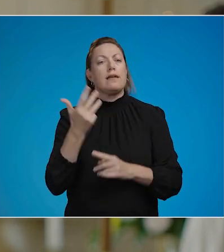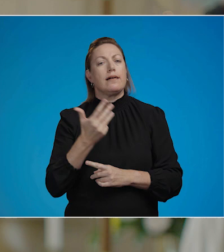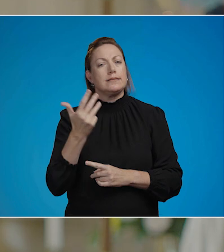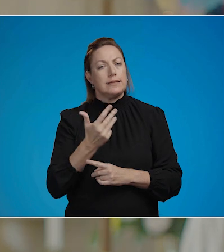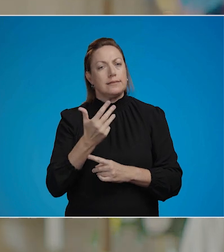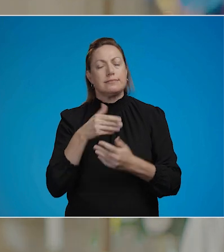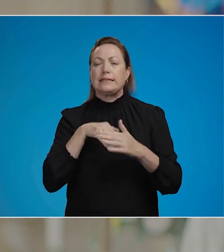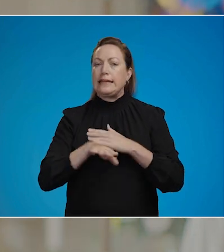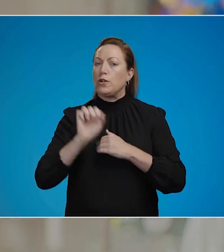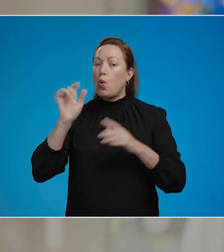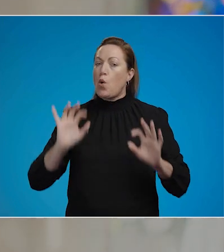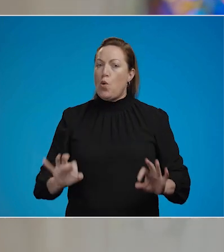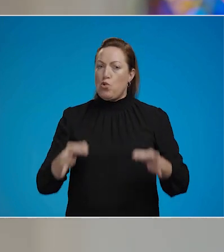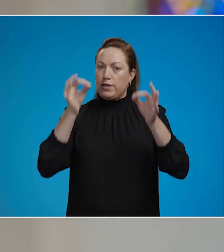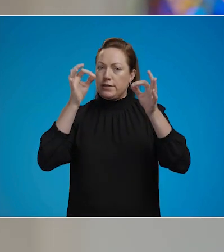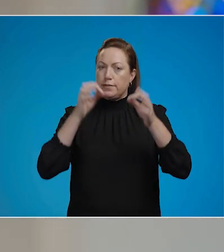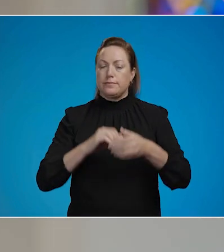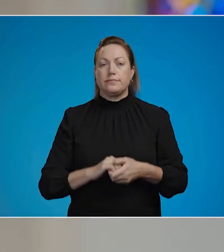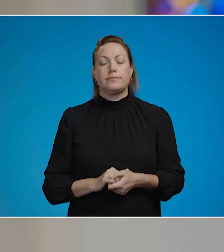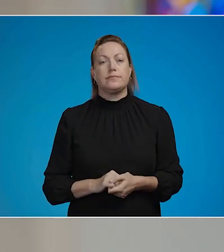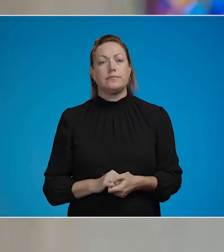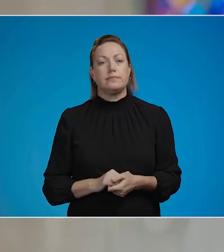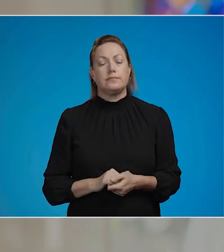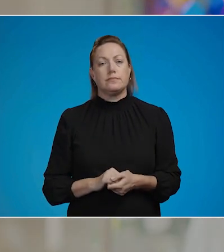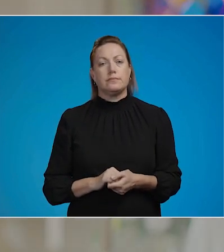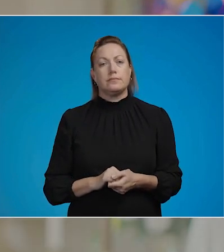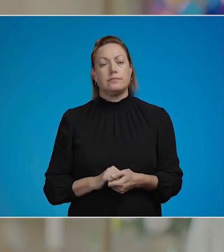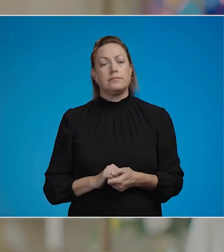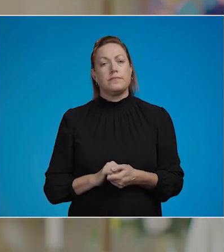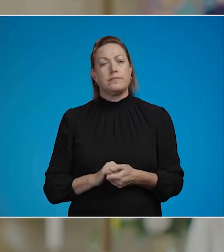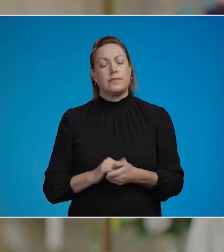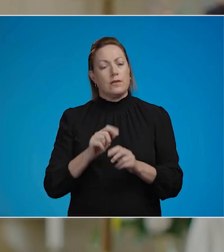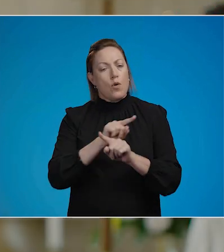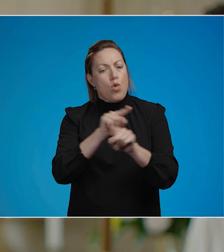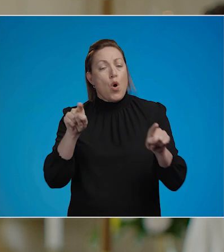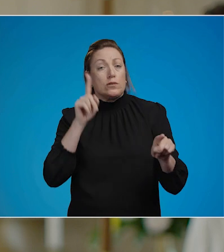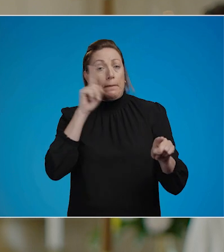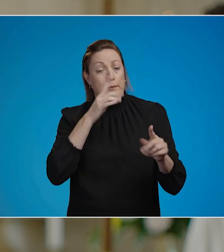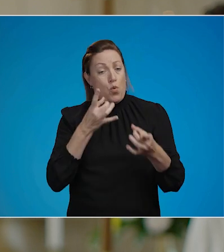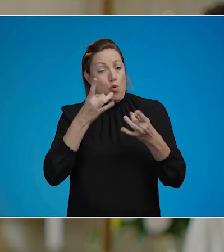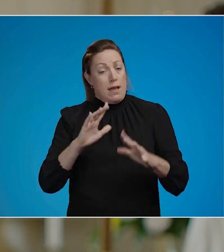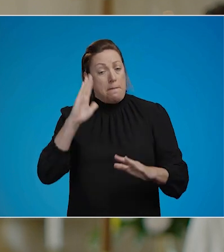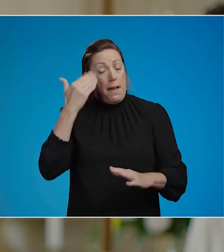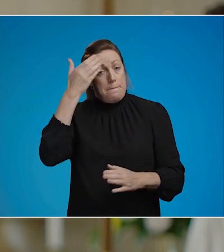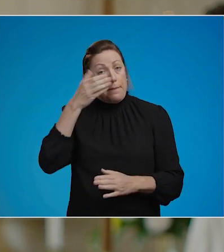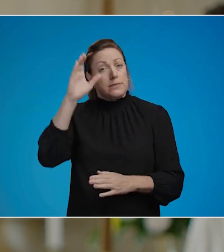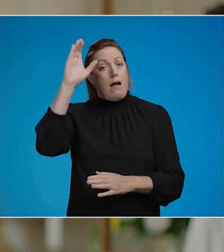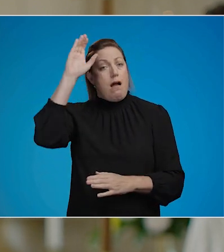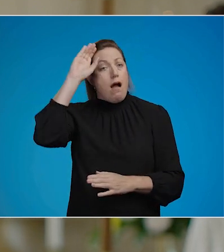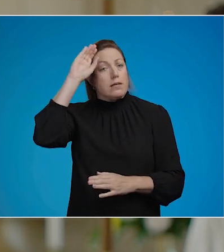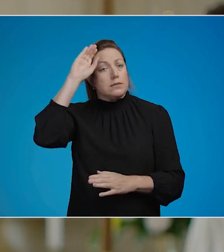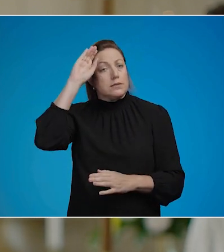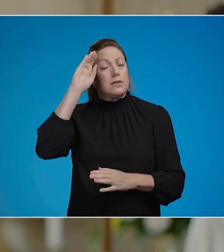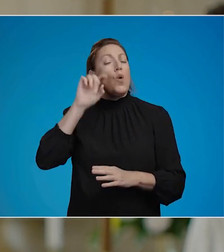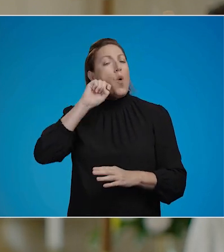In your glory. Lord, hear our prayer. That those who have been washed by the waters of baptism will